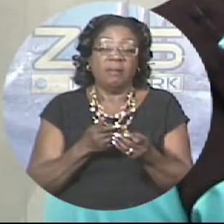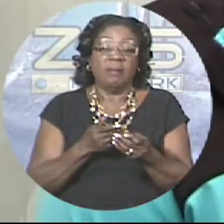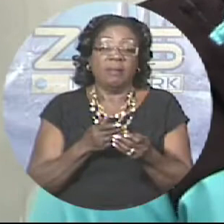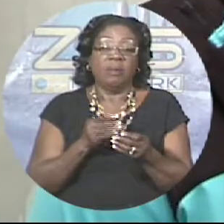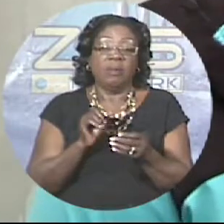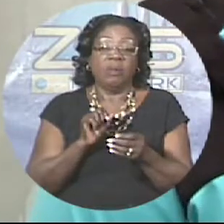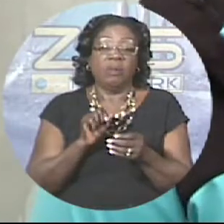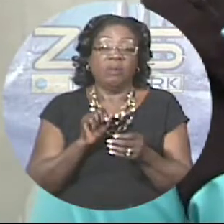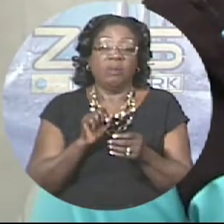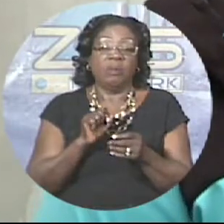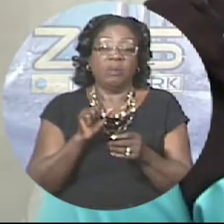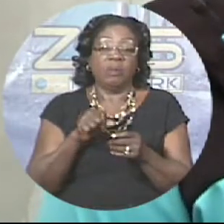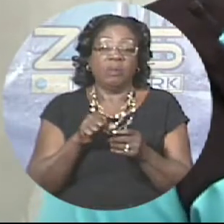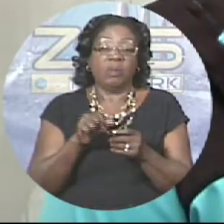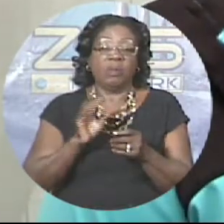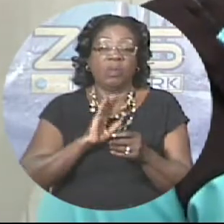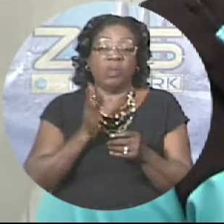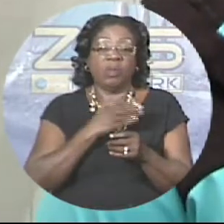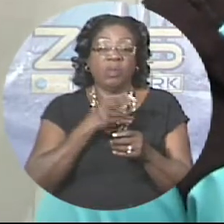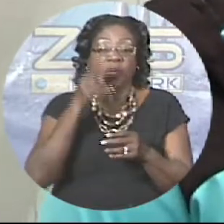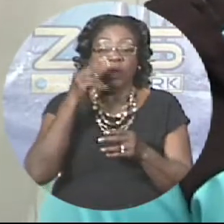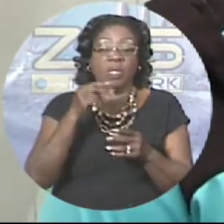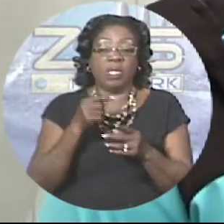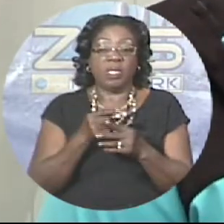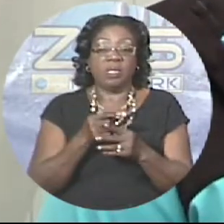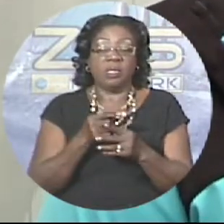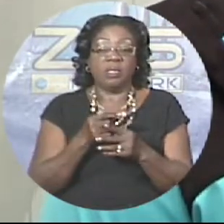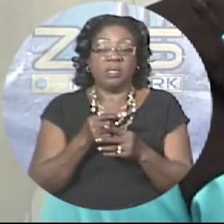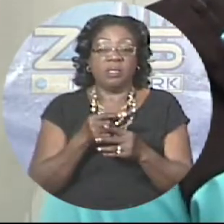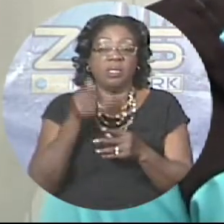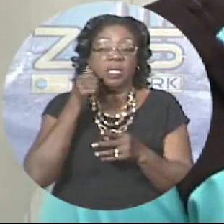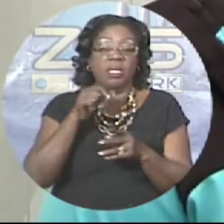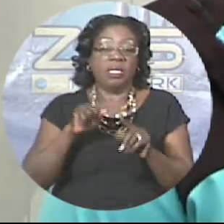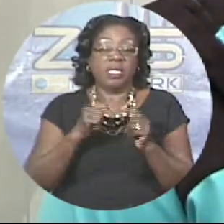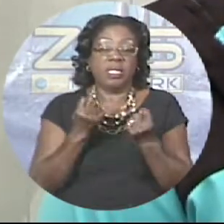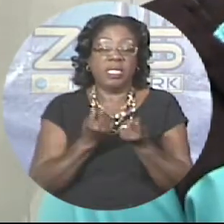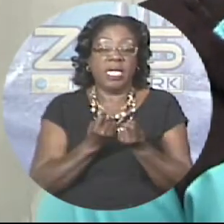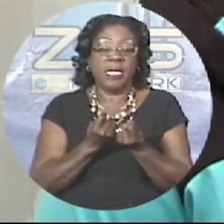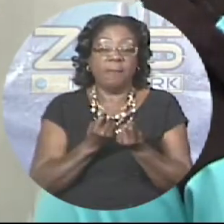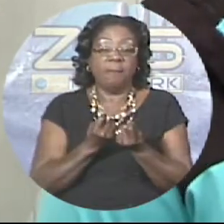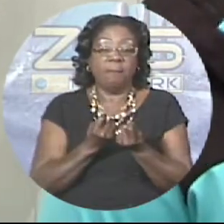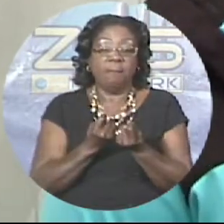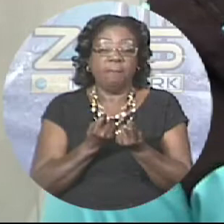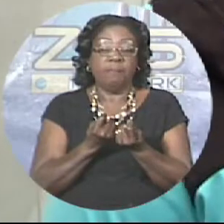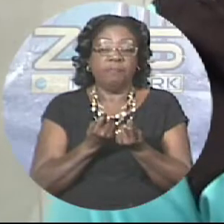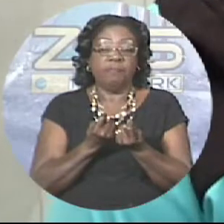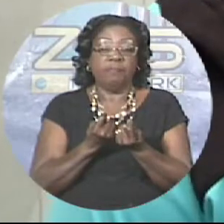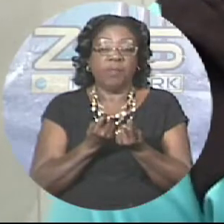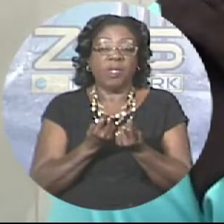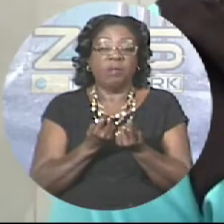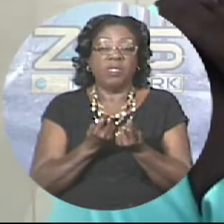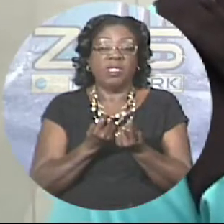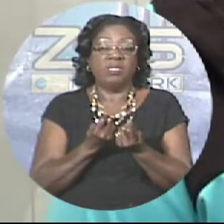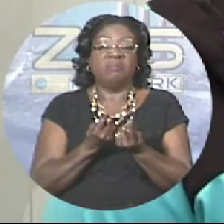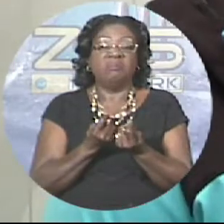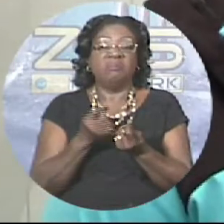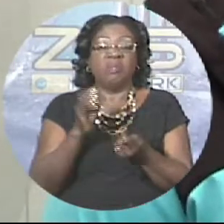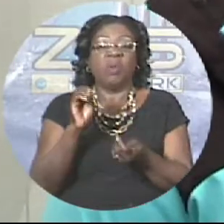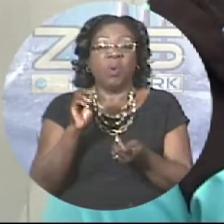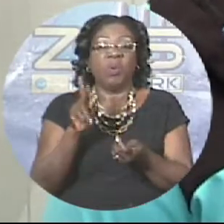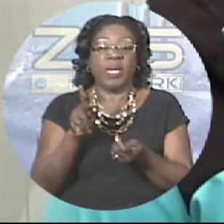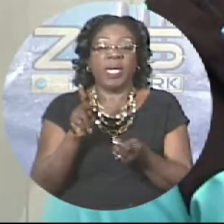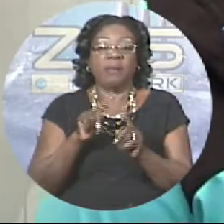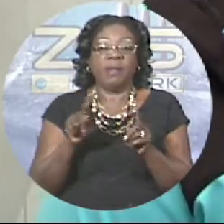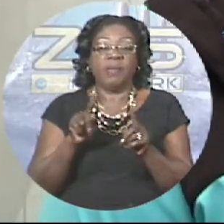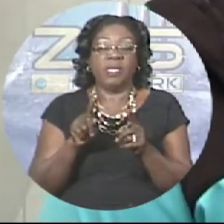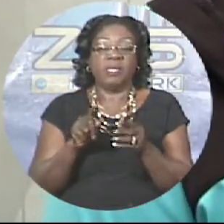Yes, and yes, to be honest with you. The girls' team was pretty okay. We based on the